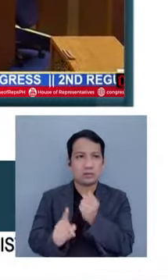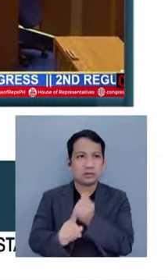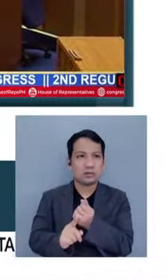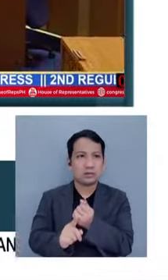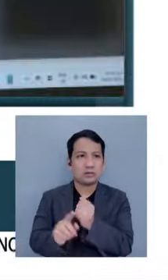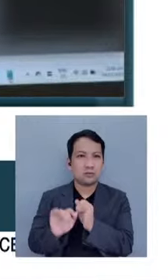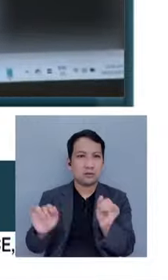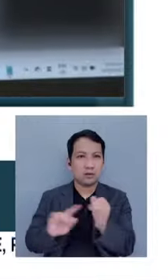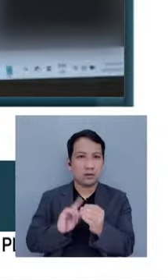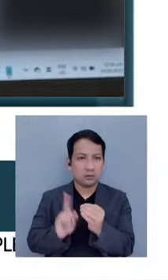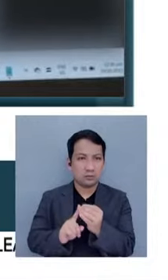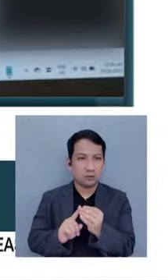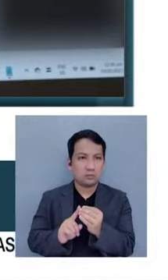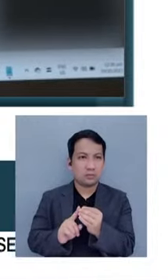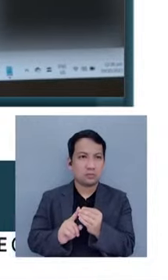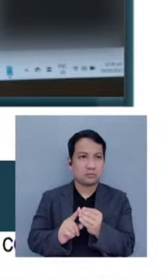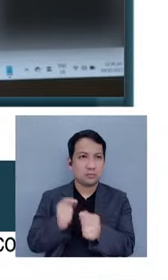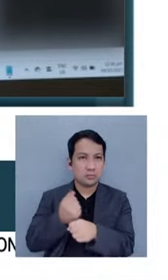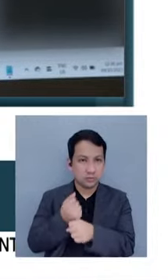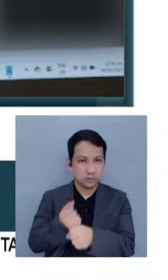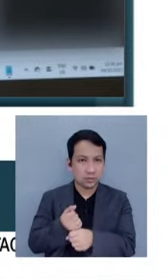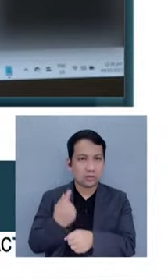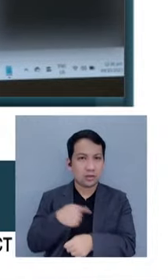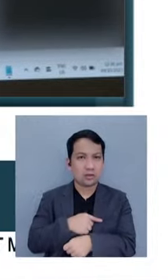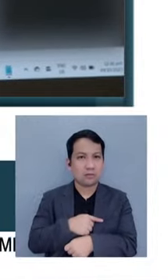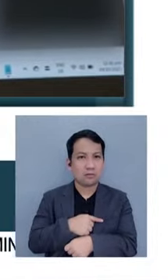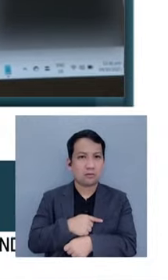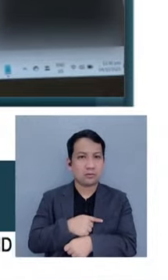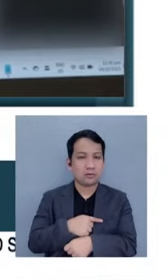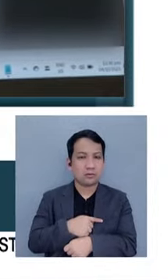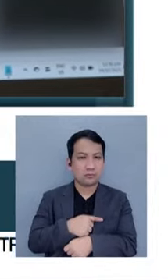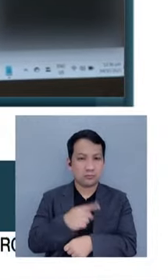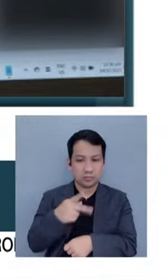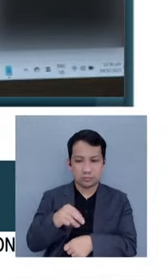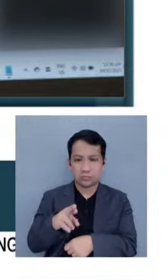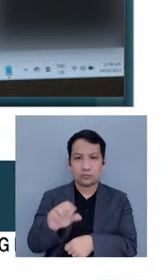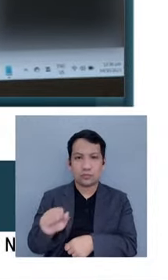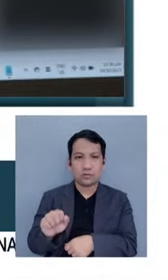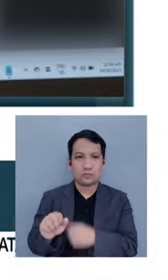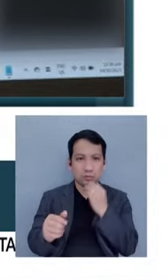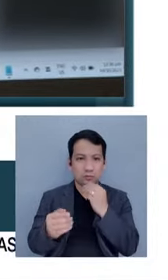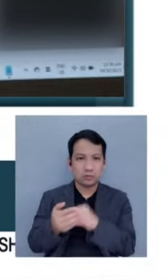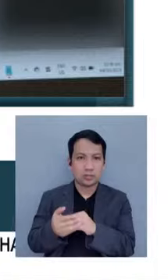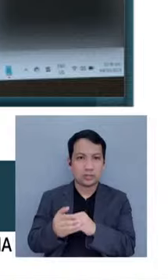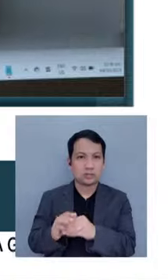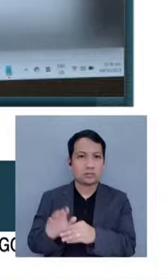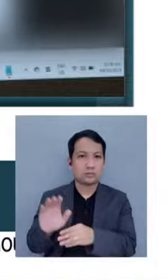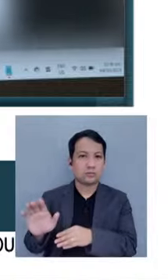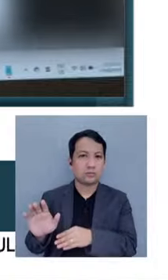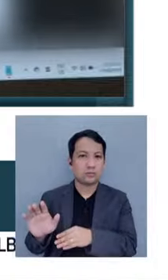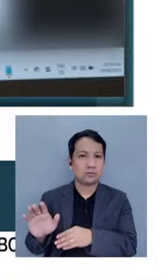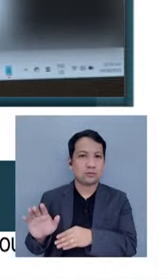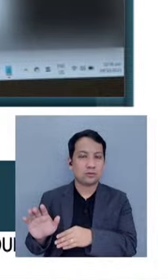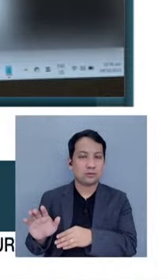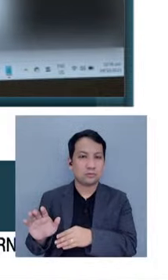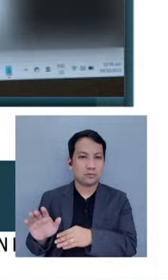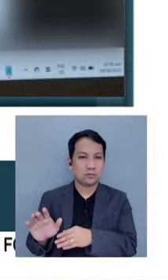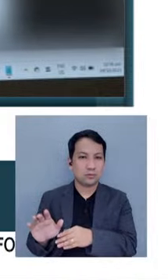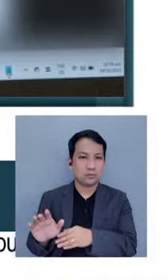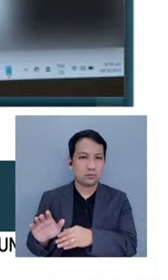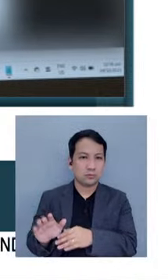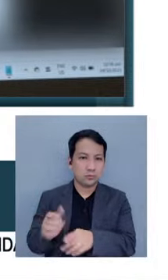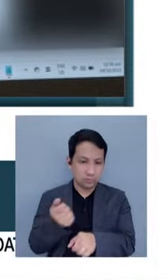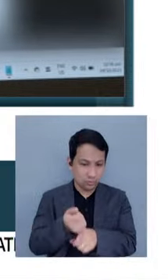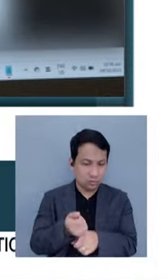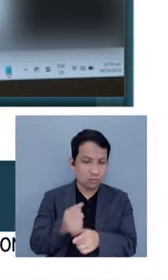about creating propaganda or creating a message. Okay, so that's one, either by cyber activists